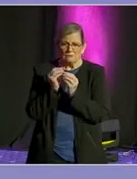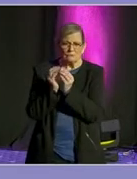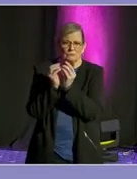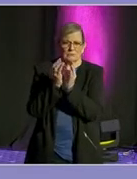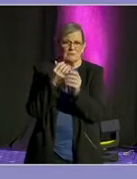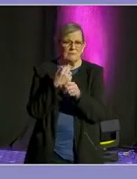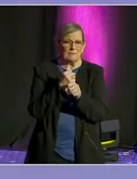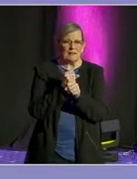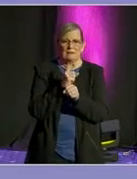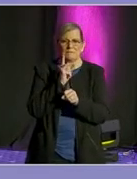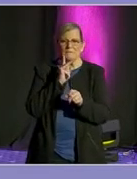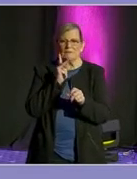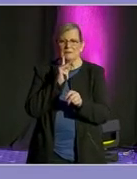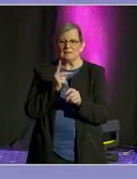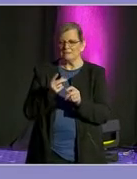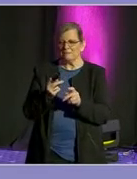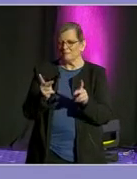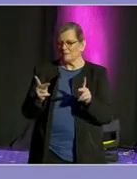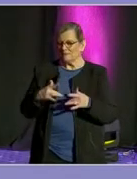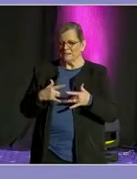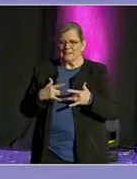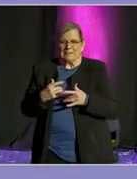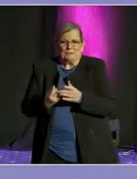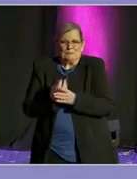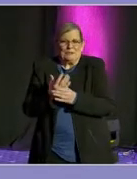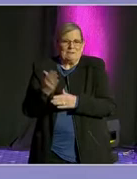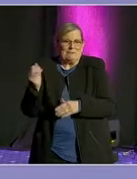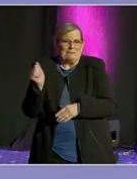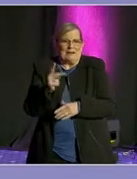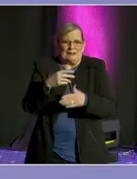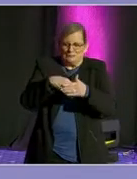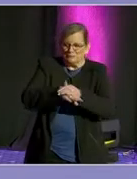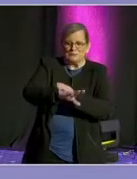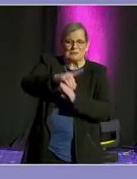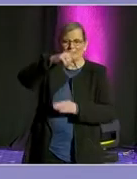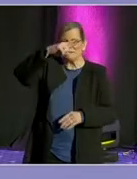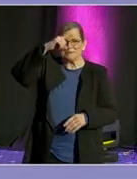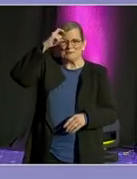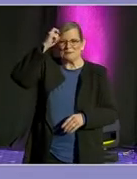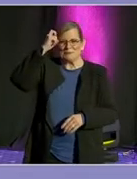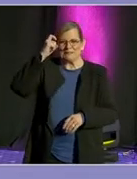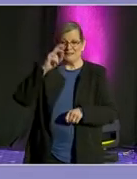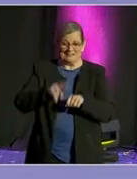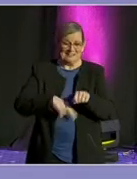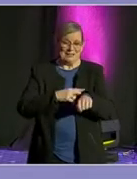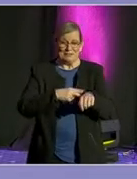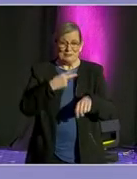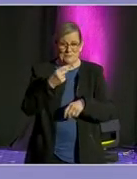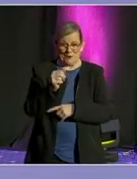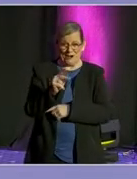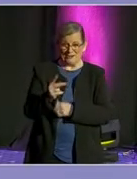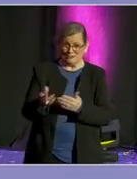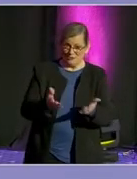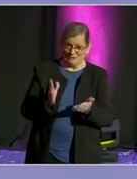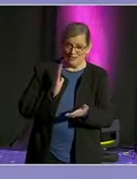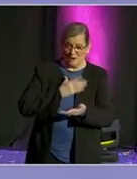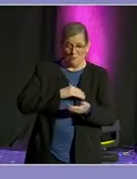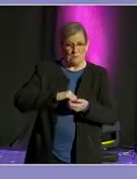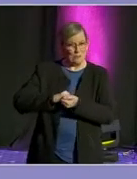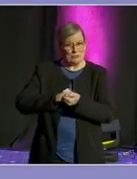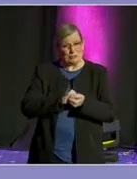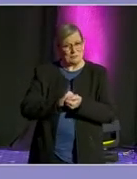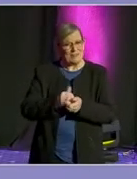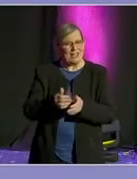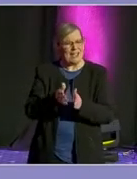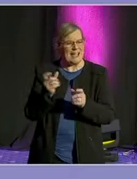spring to the nation's capital. This year, the National Park Service and our cherry blossom partners are asking everyone